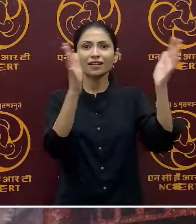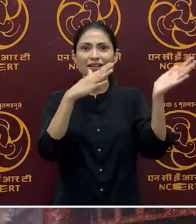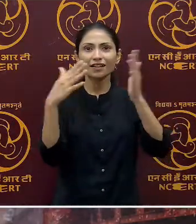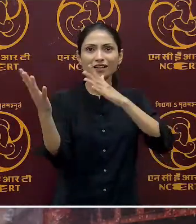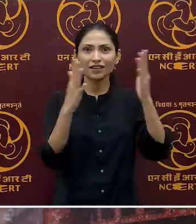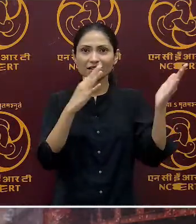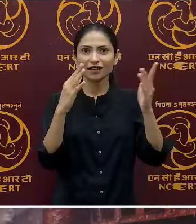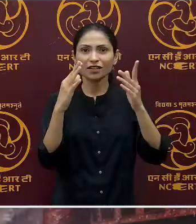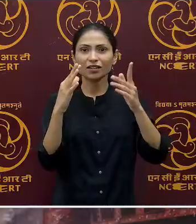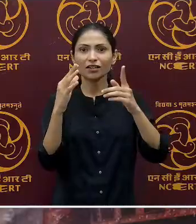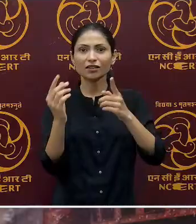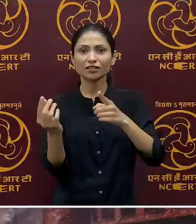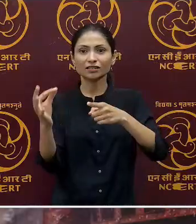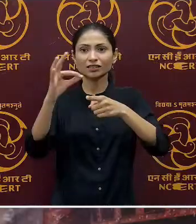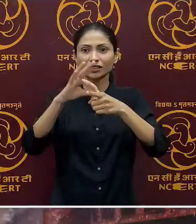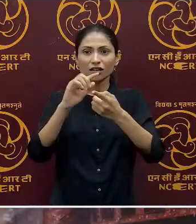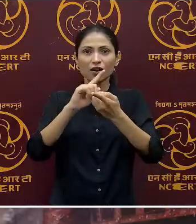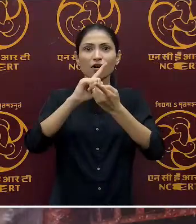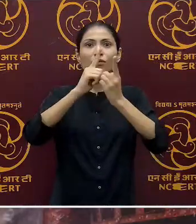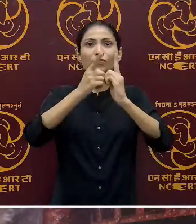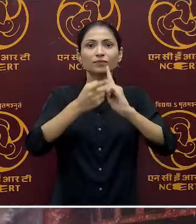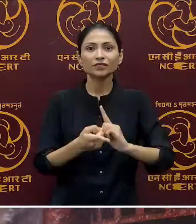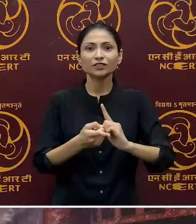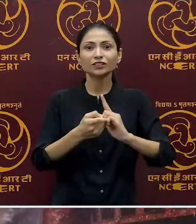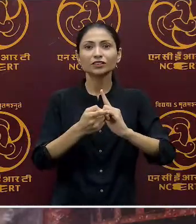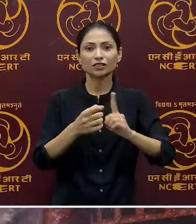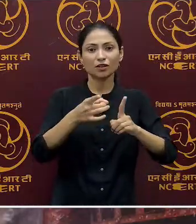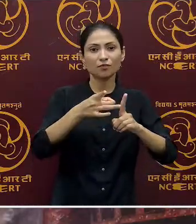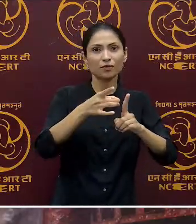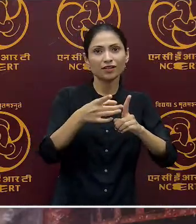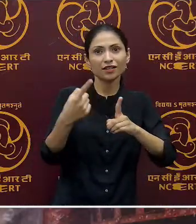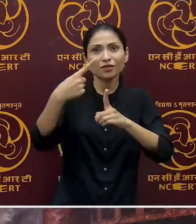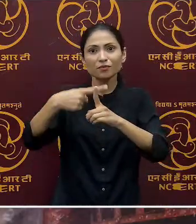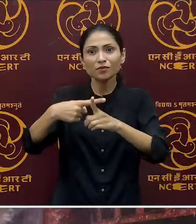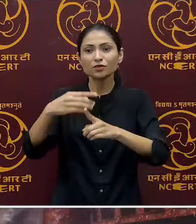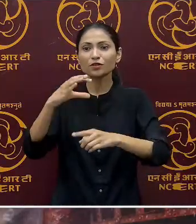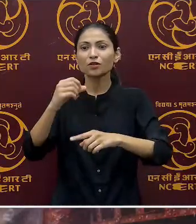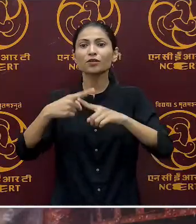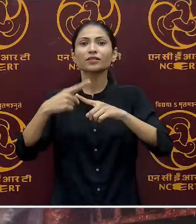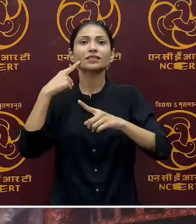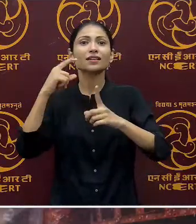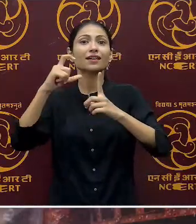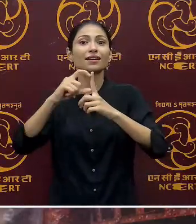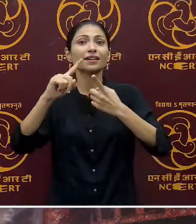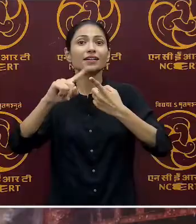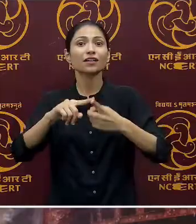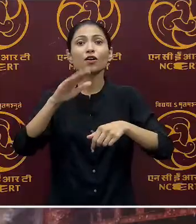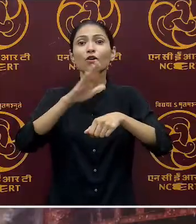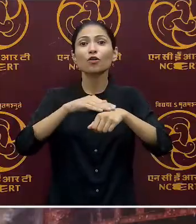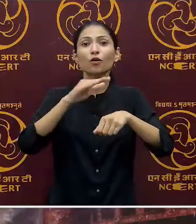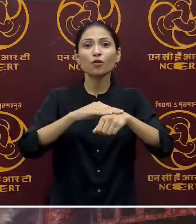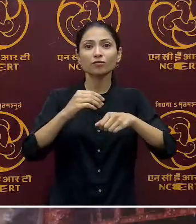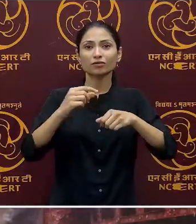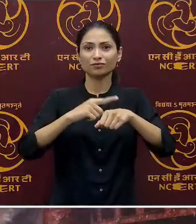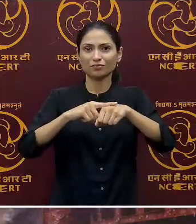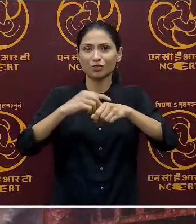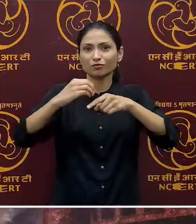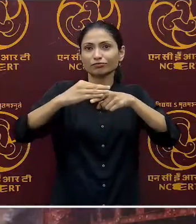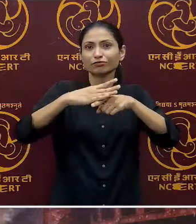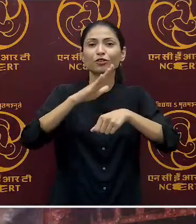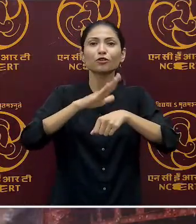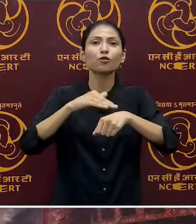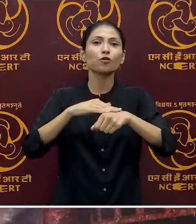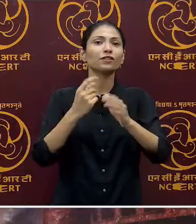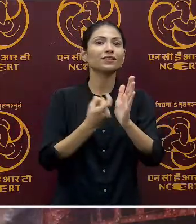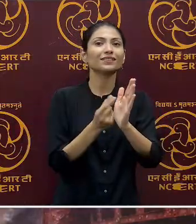is called metal oxide, and that is the corrosion or we can say that rusting. So, today we will understand about how